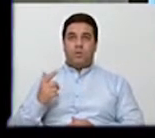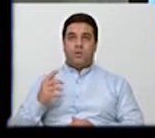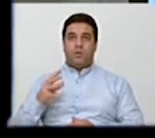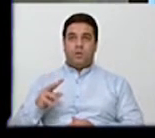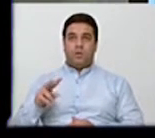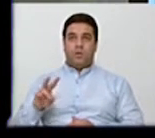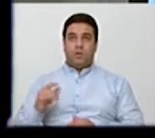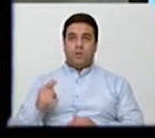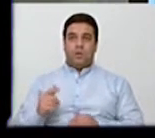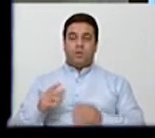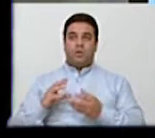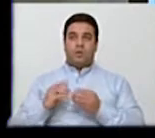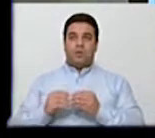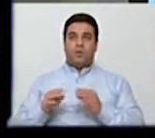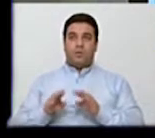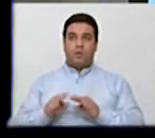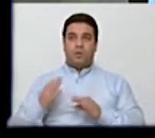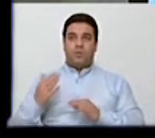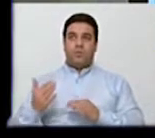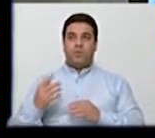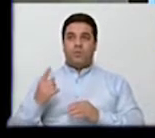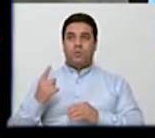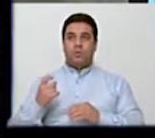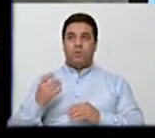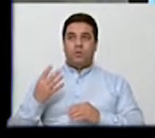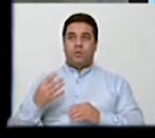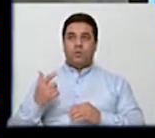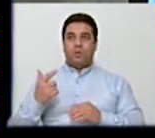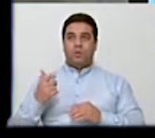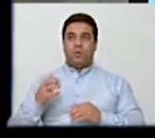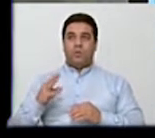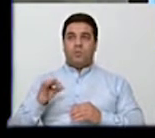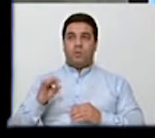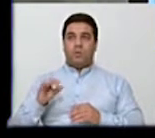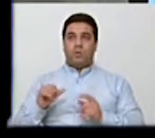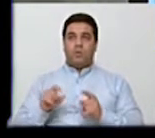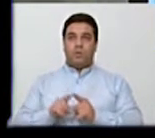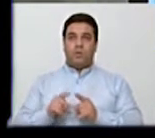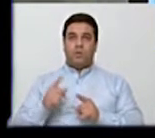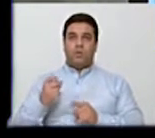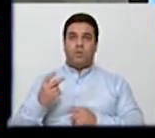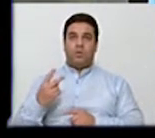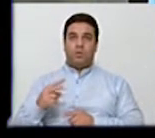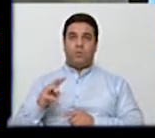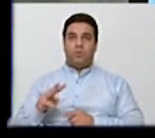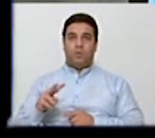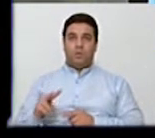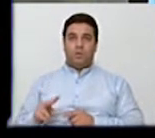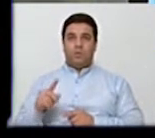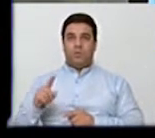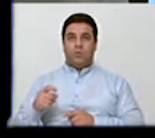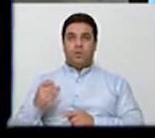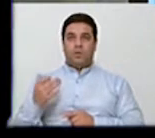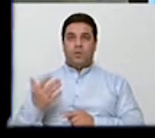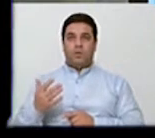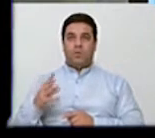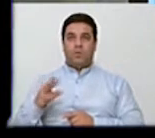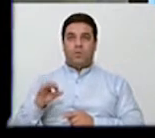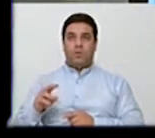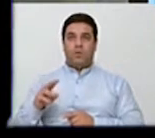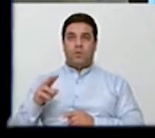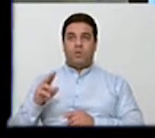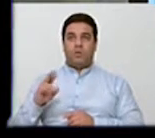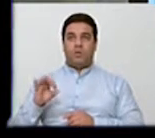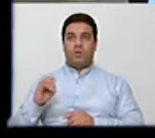gram taqsim millilitrga teng, uning 140 gram miqdori bilan 120 millilitr, 1.5 mol taqsim